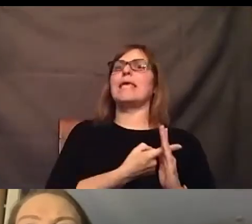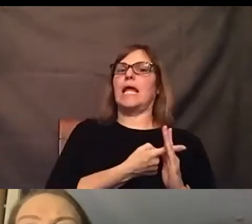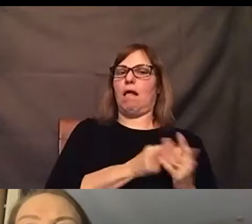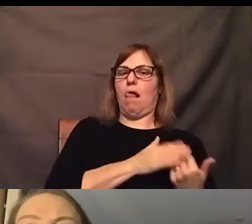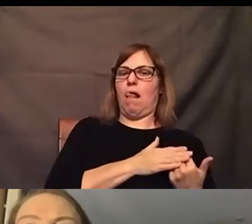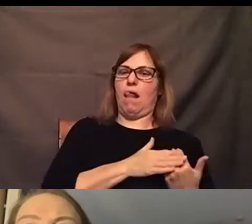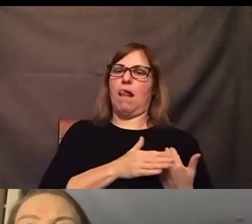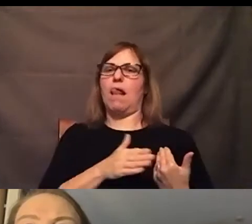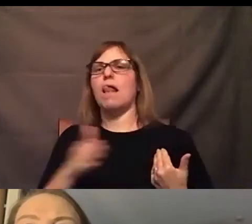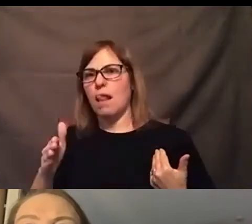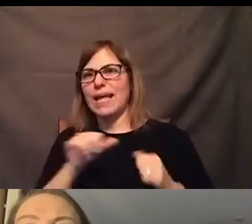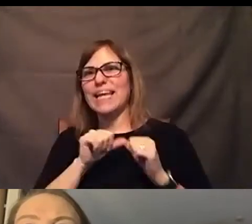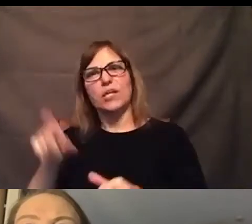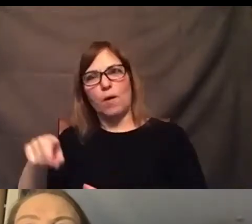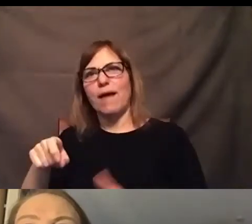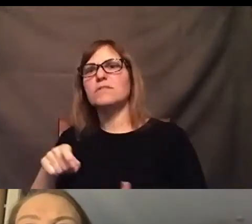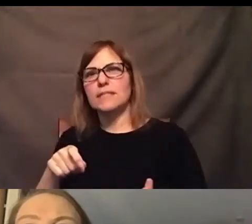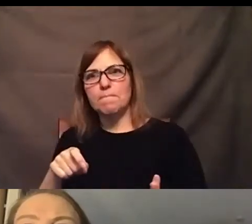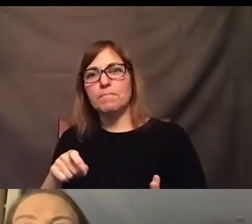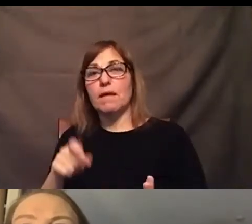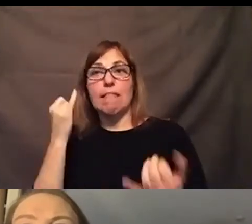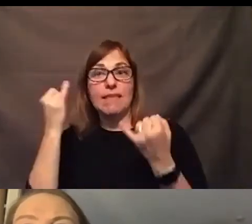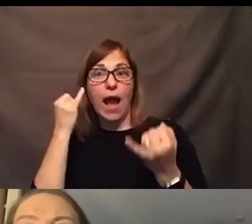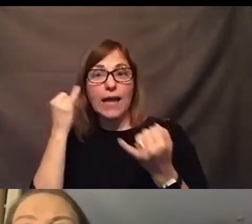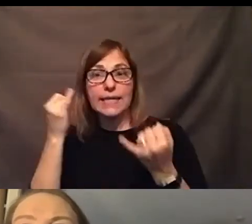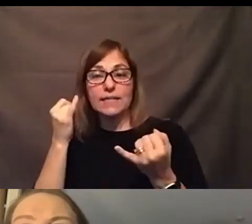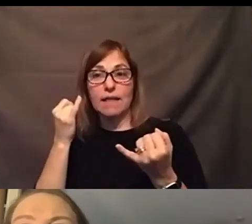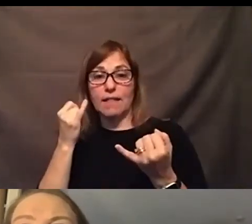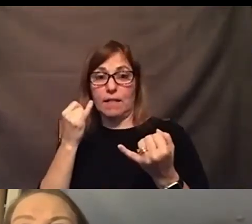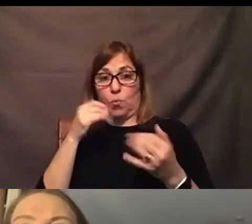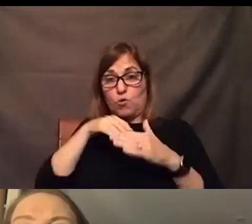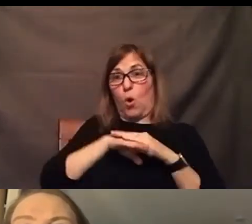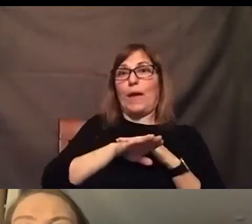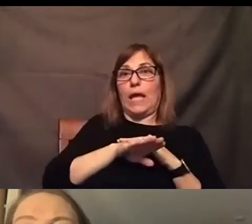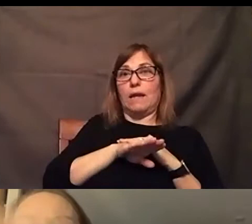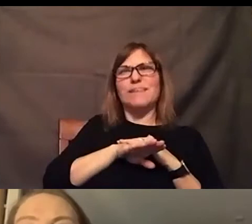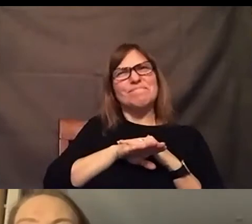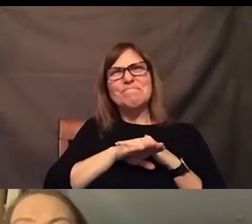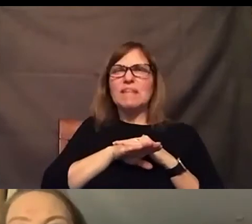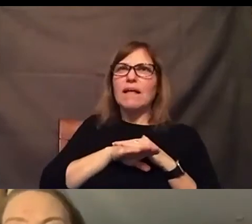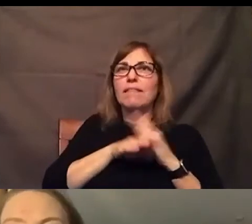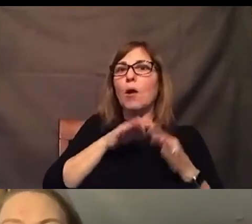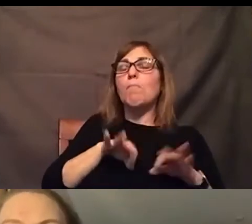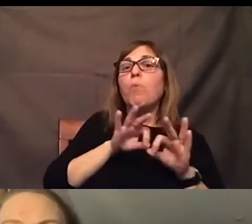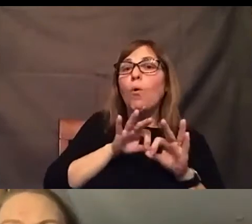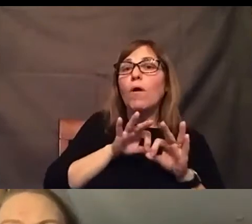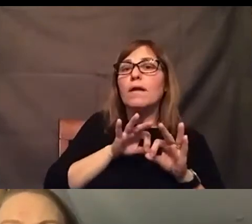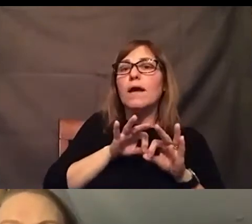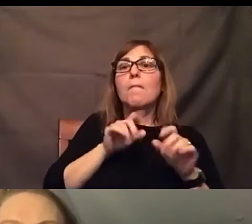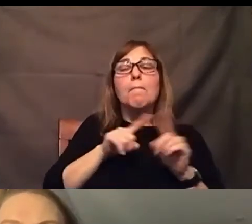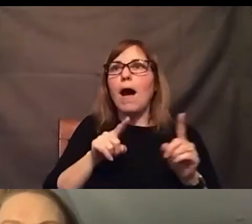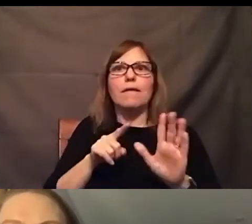because quite often the ideas that you go in with turn out to be important, but not as important as something that you didn't